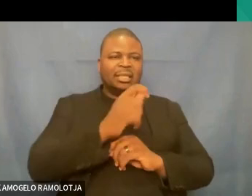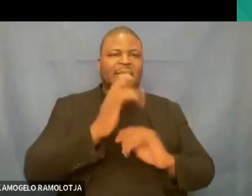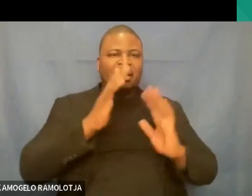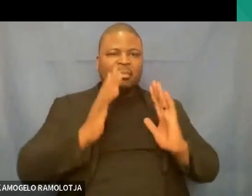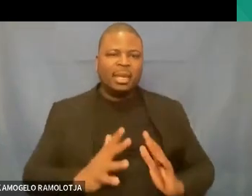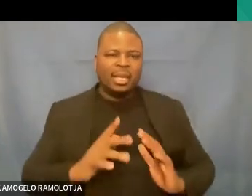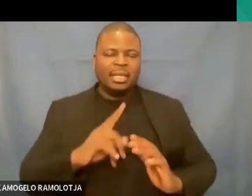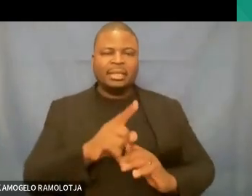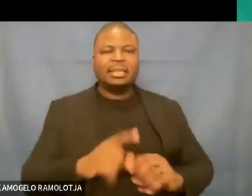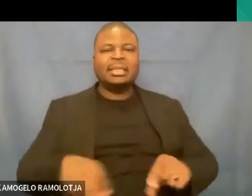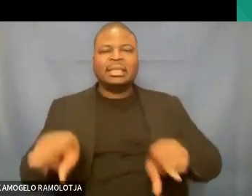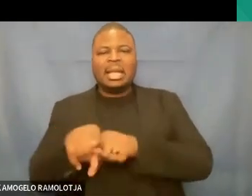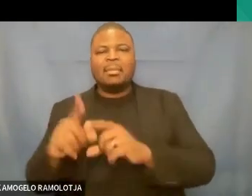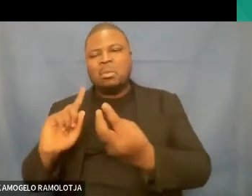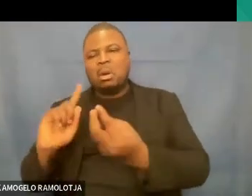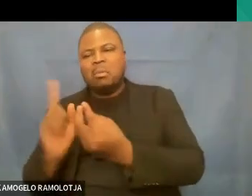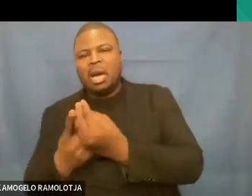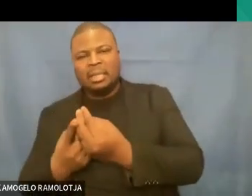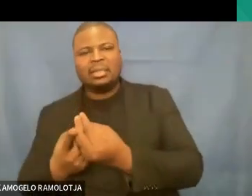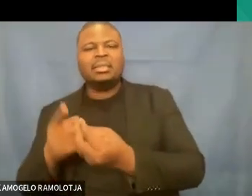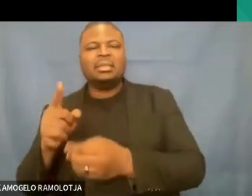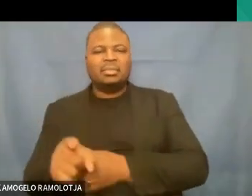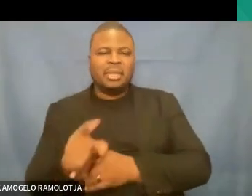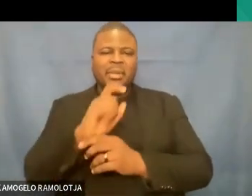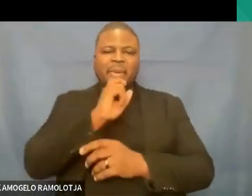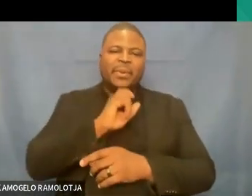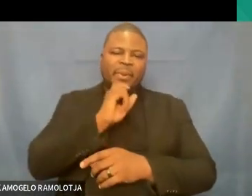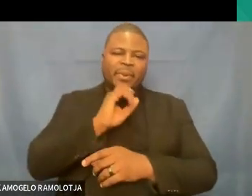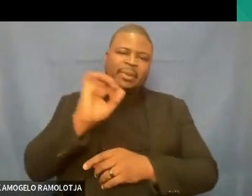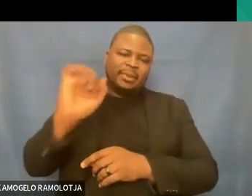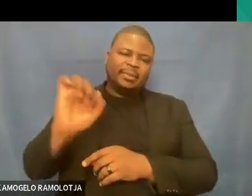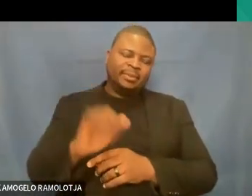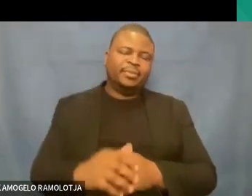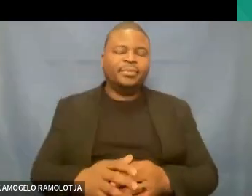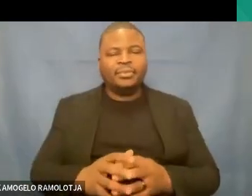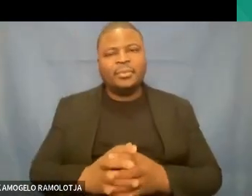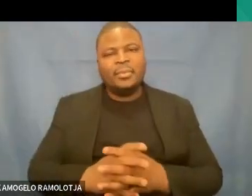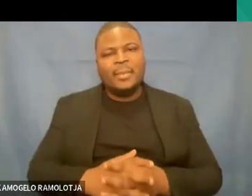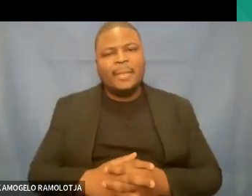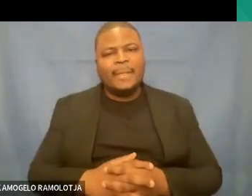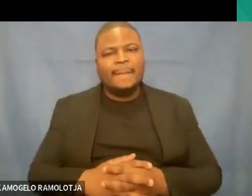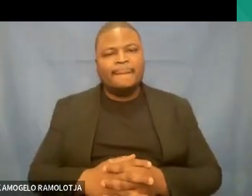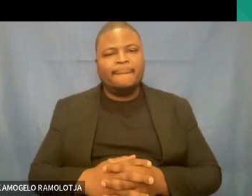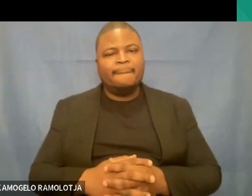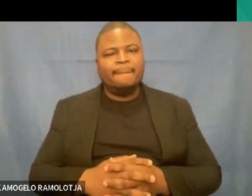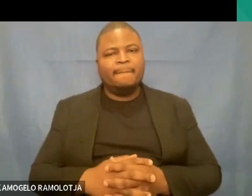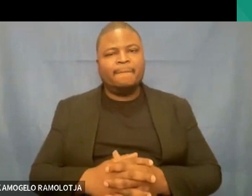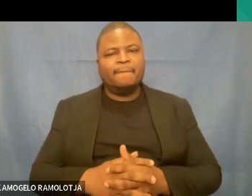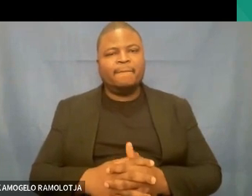over punishment is the preferred method. Next slide.